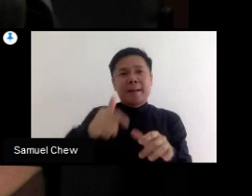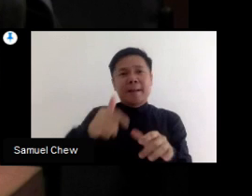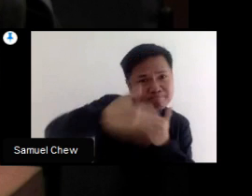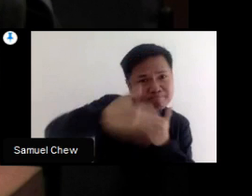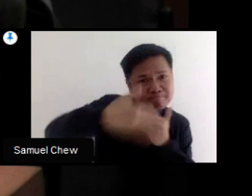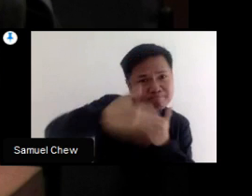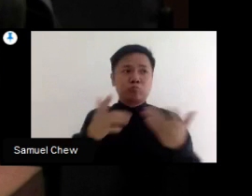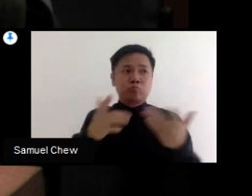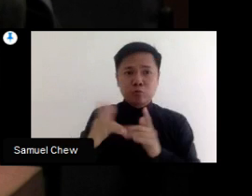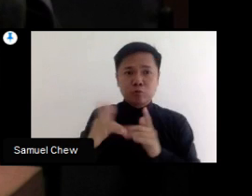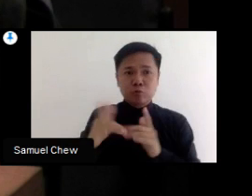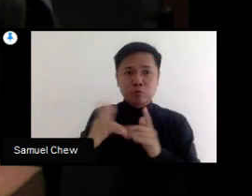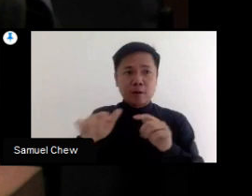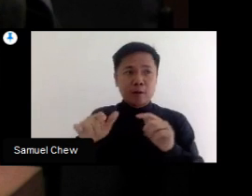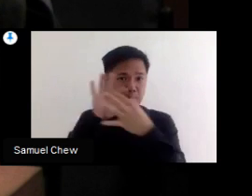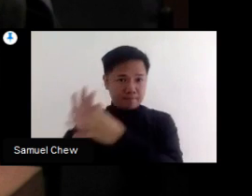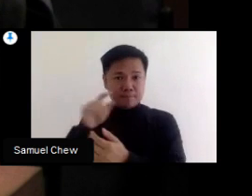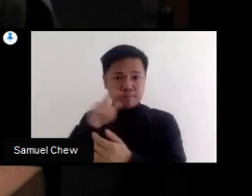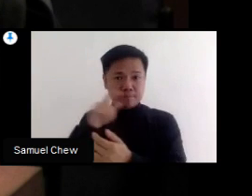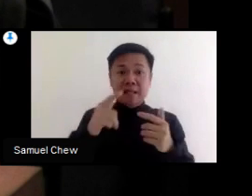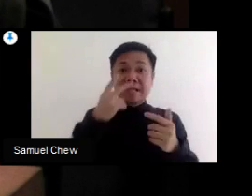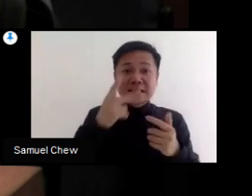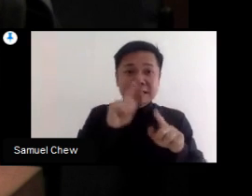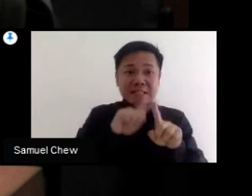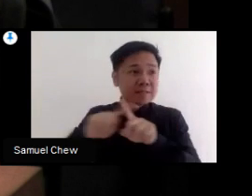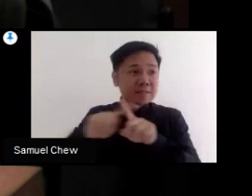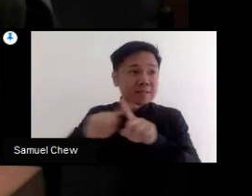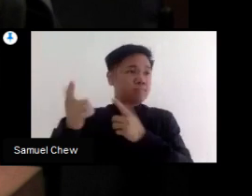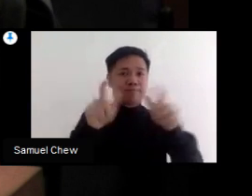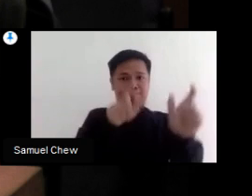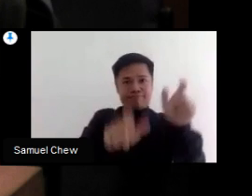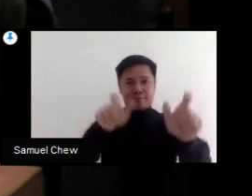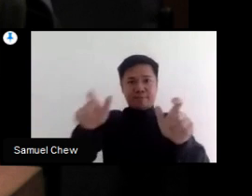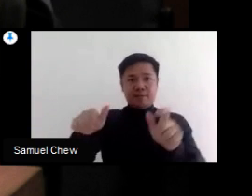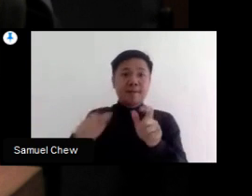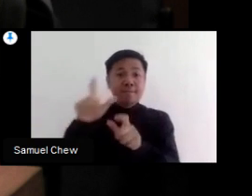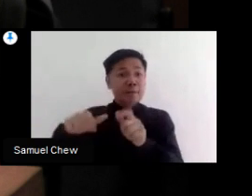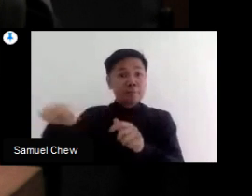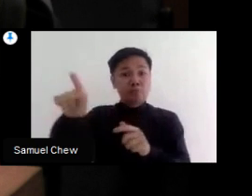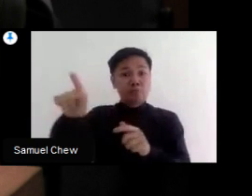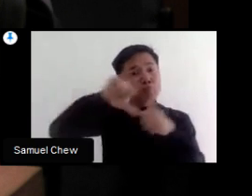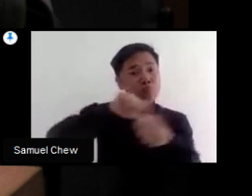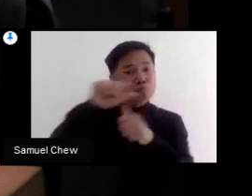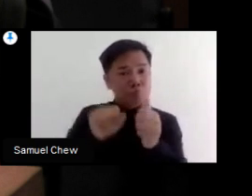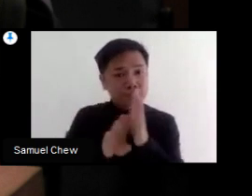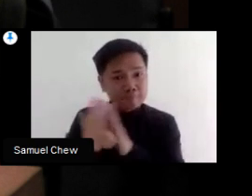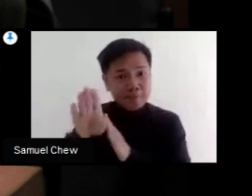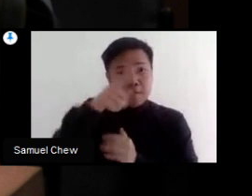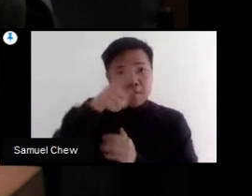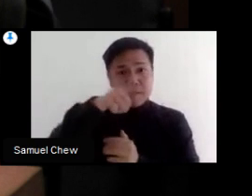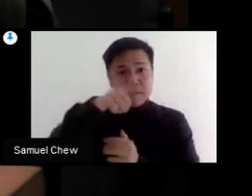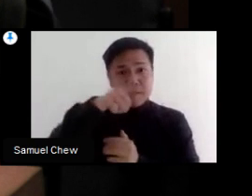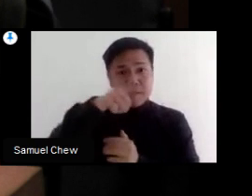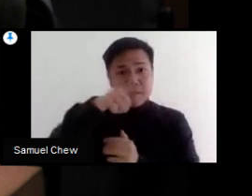demographic conditions and stage of economic social development. We should steadfastly promote the equal access to public services